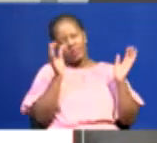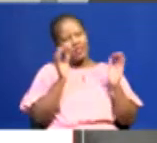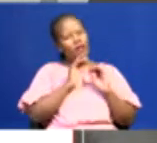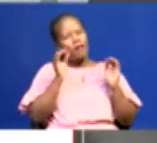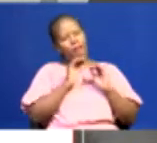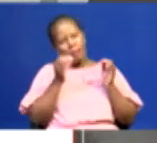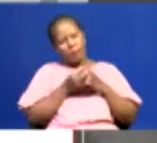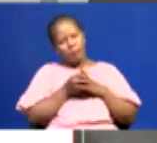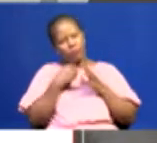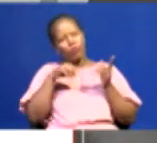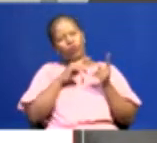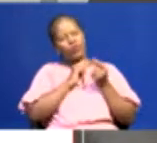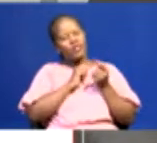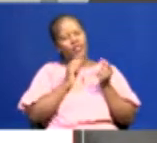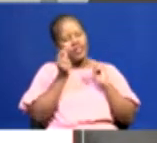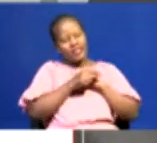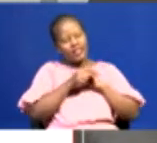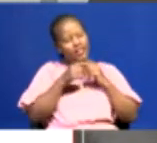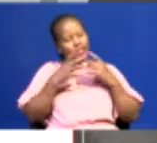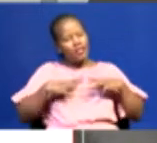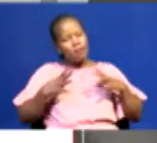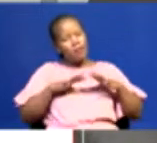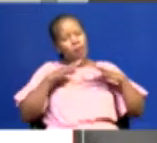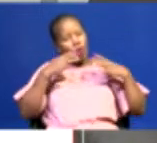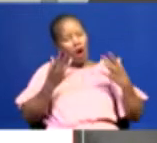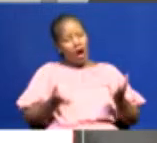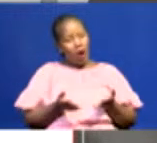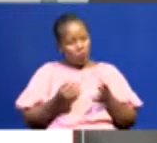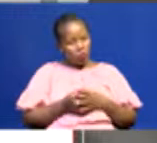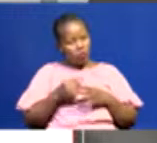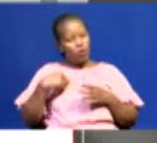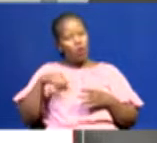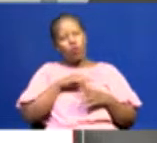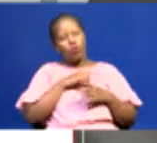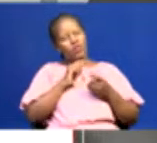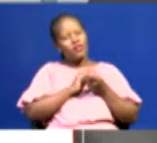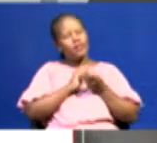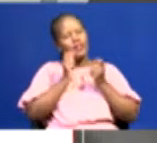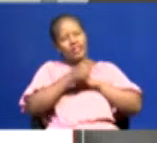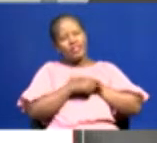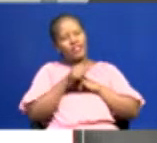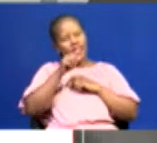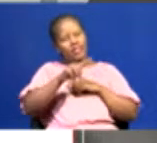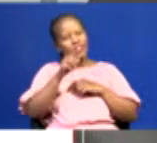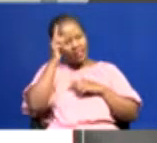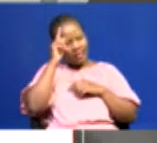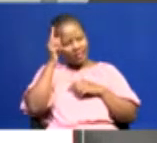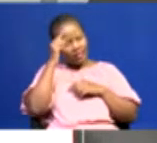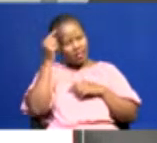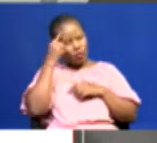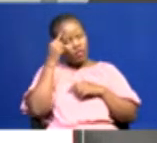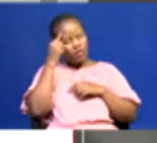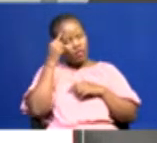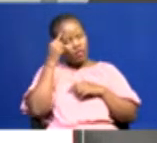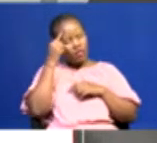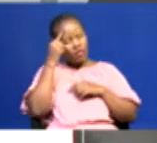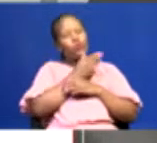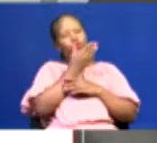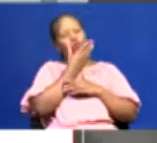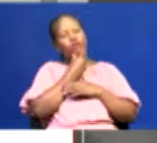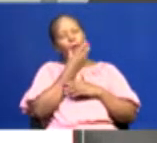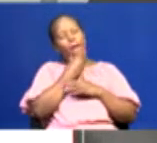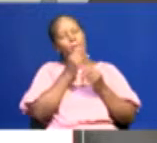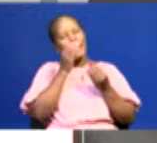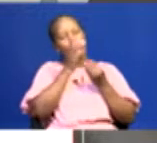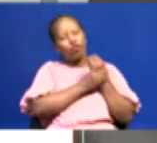we changing, people who are already in this particular, how are you changing that perception that the use of male condoms only,